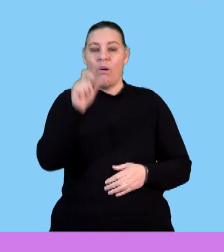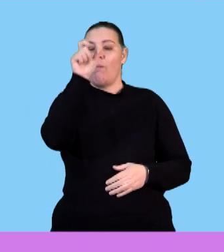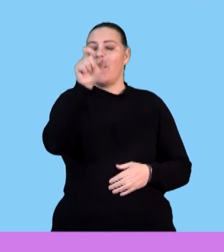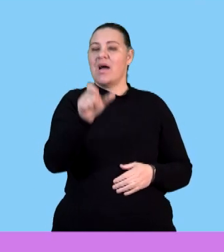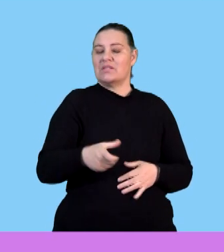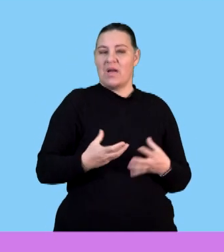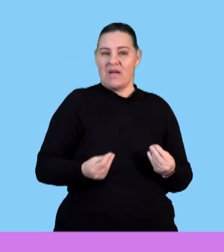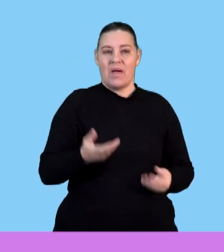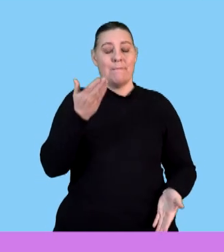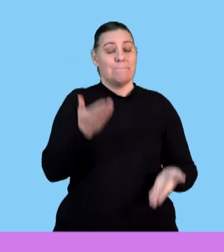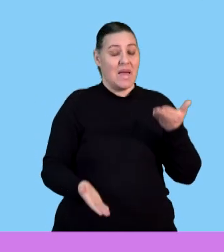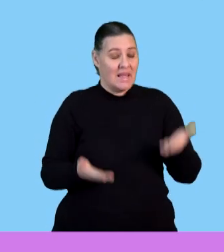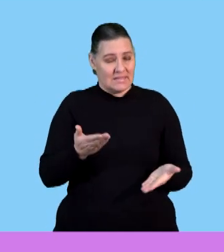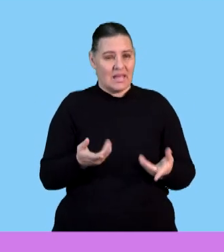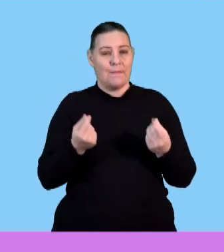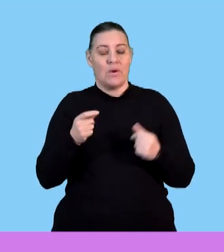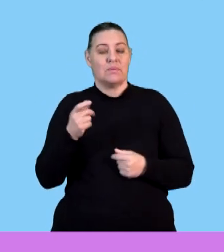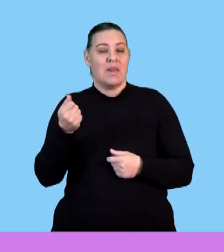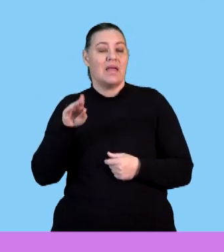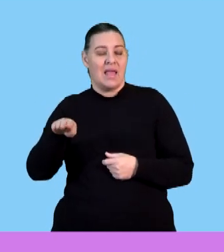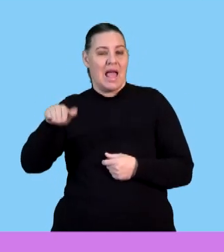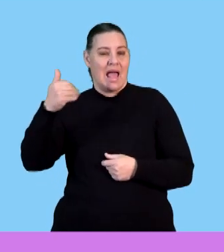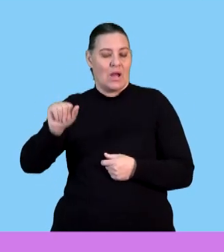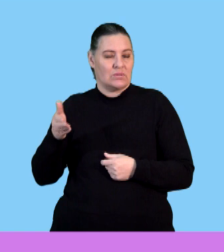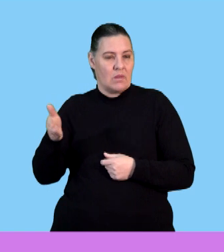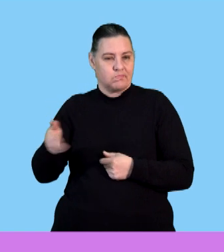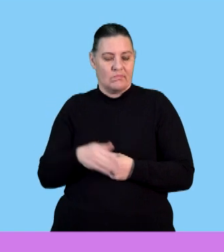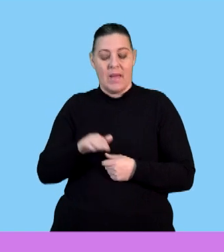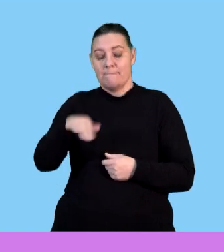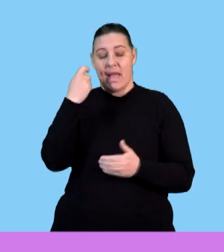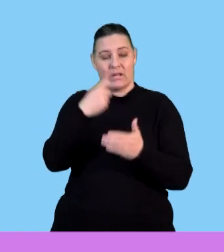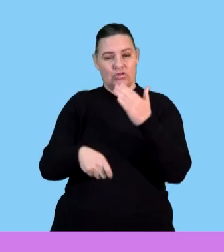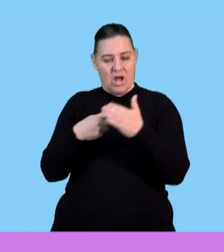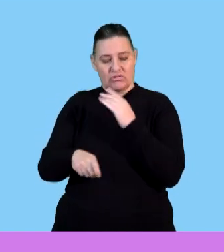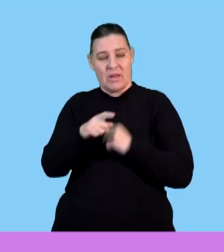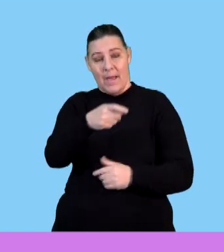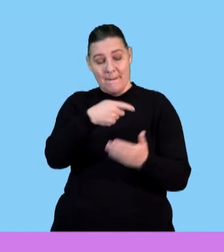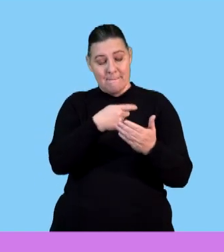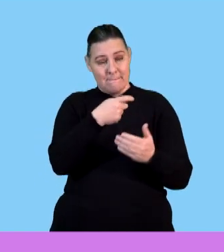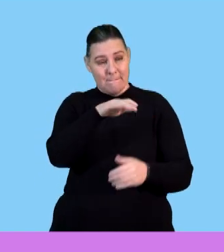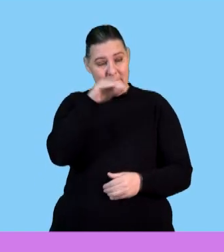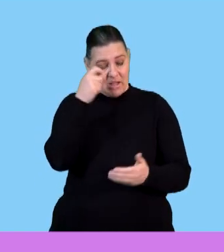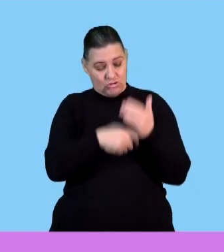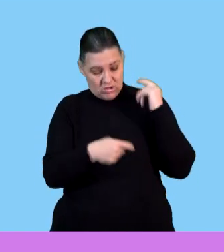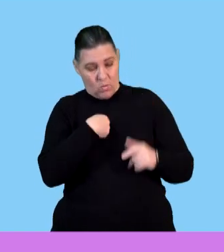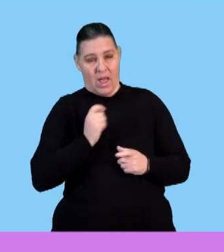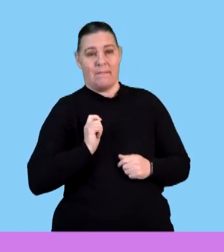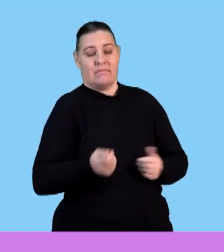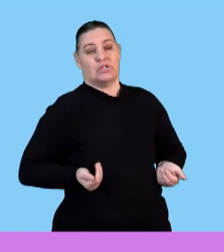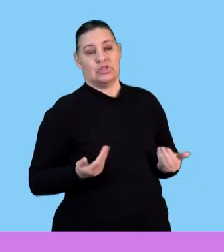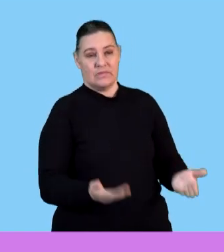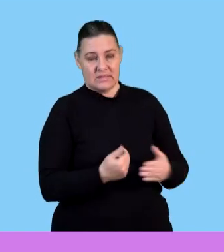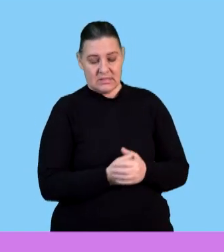words we spoke about, balance, the amount of money in an account, bank charges, the fees charged by the bank for